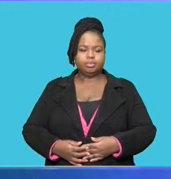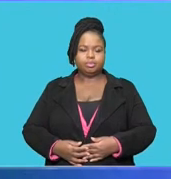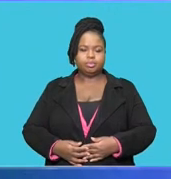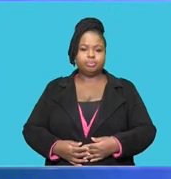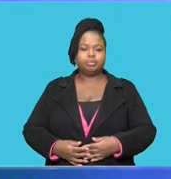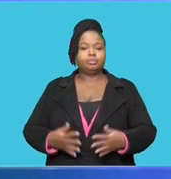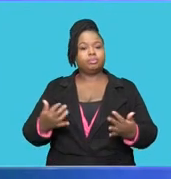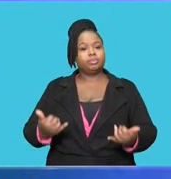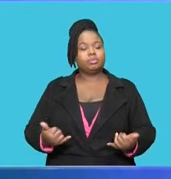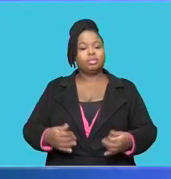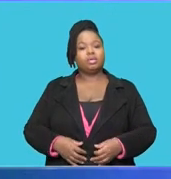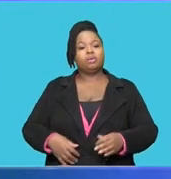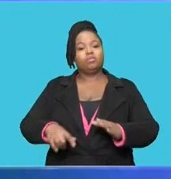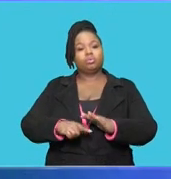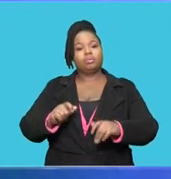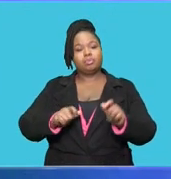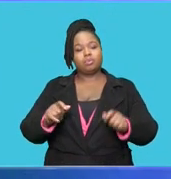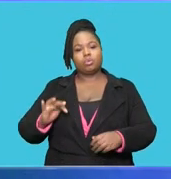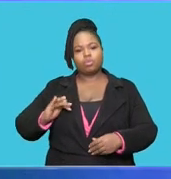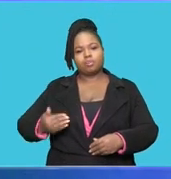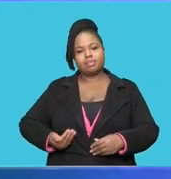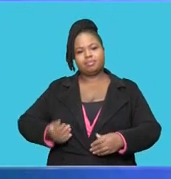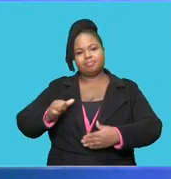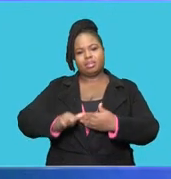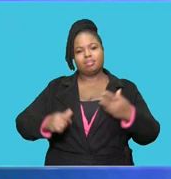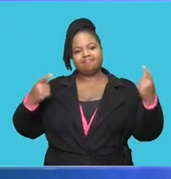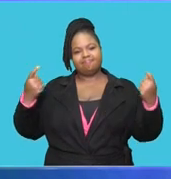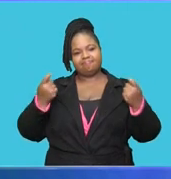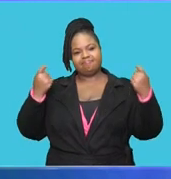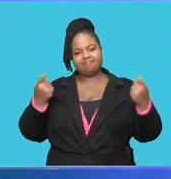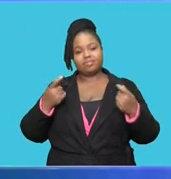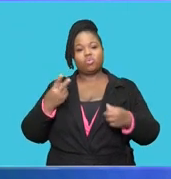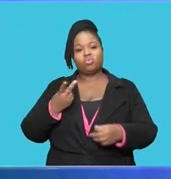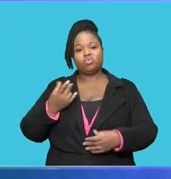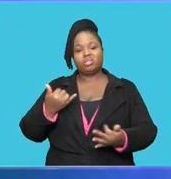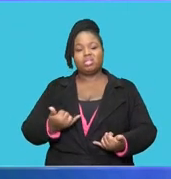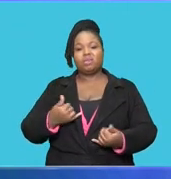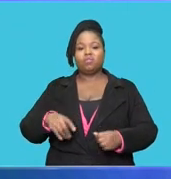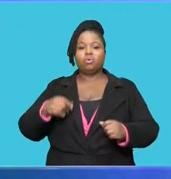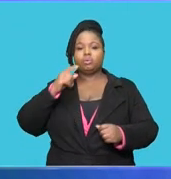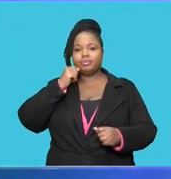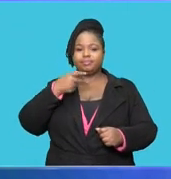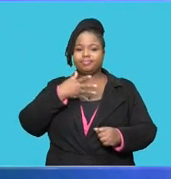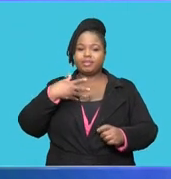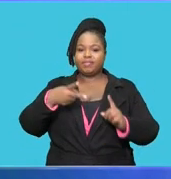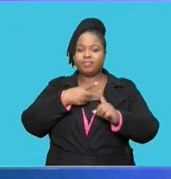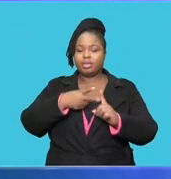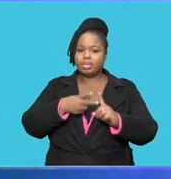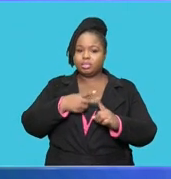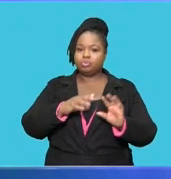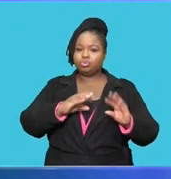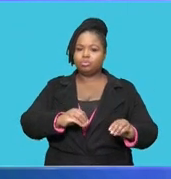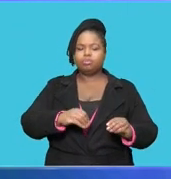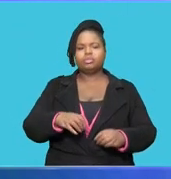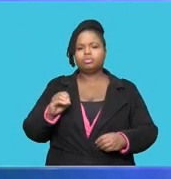njengokuba abantu basetyhini beqhubeka nokubhiyozelwa, ukuqatshelwa kunye nokuxhotyiswa kule nyanga. Igqiza leendaba zeSoweto TV nalo